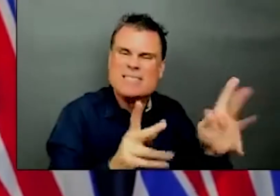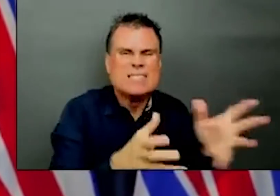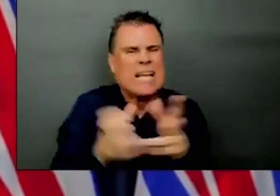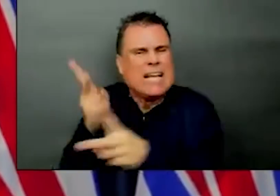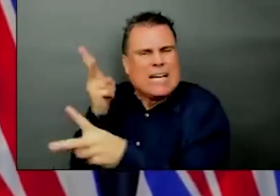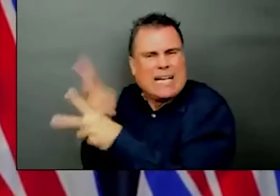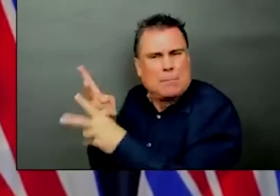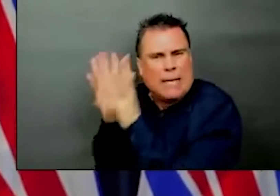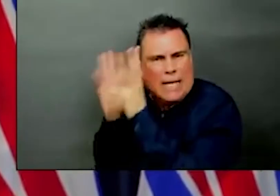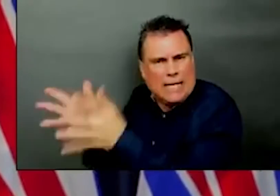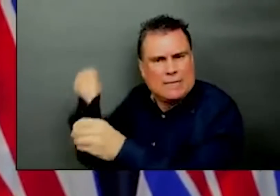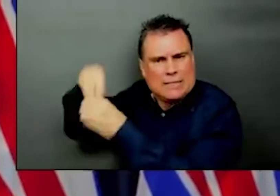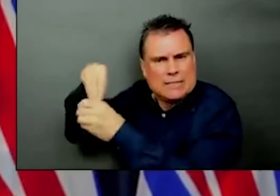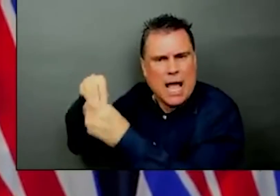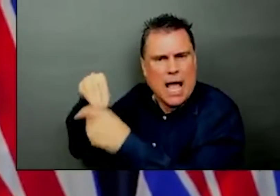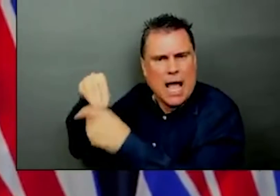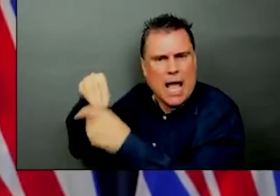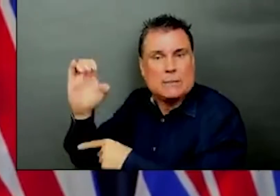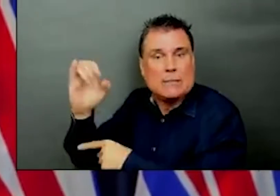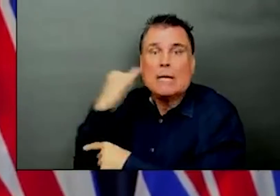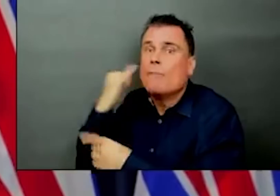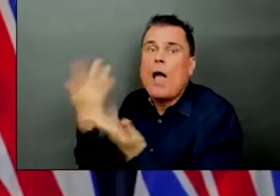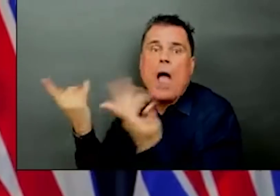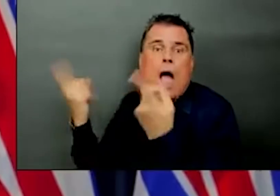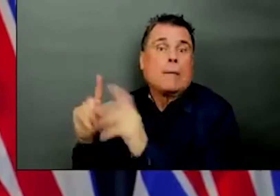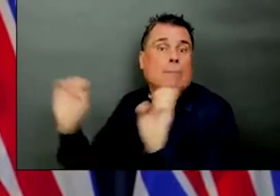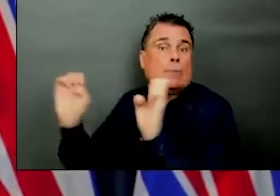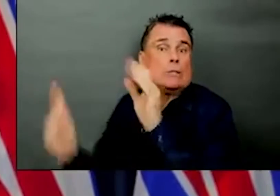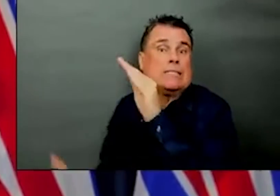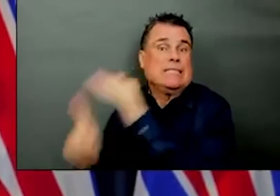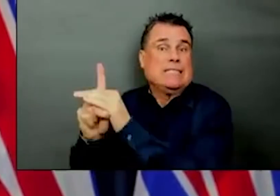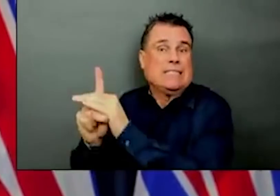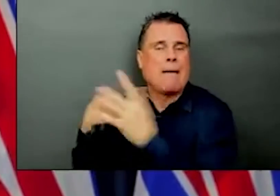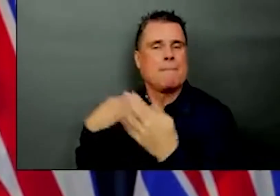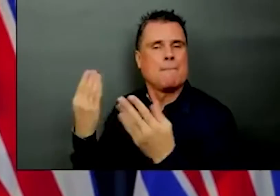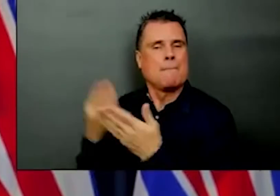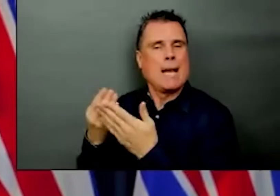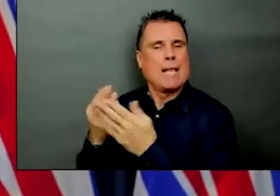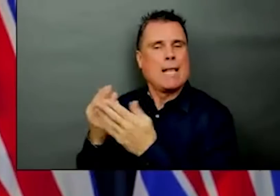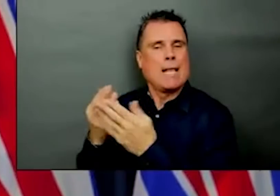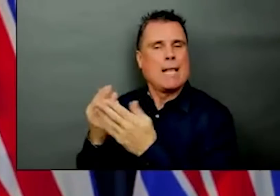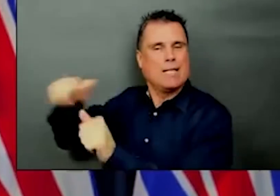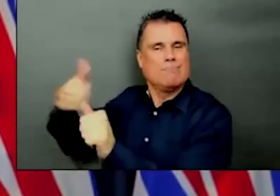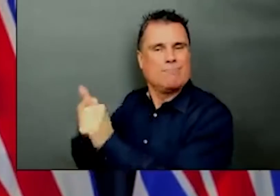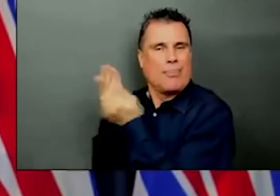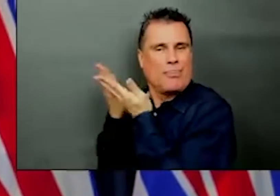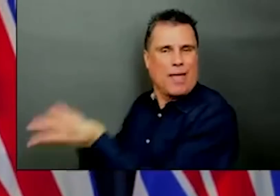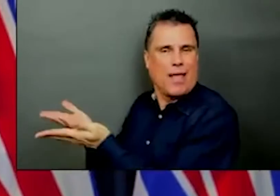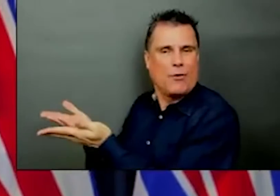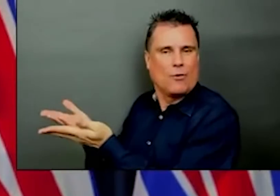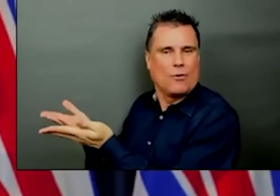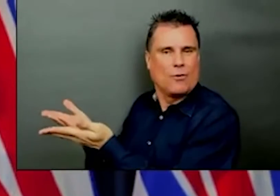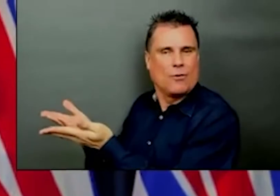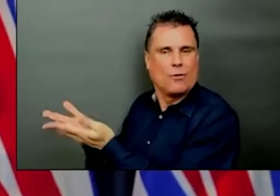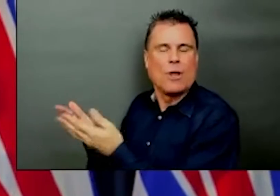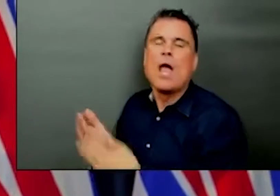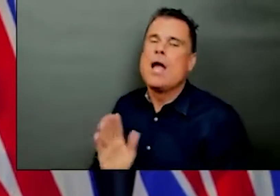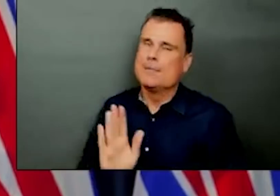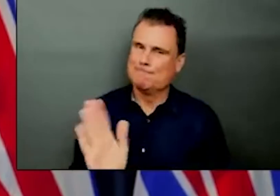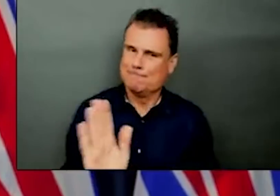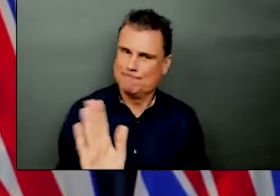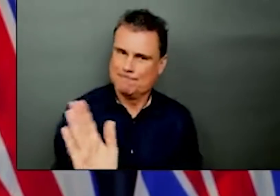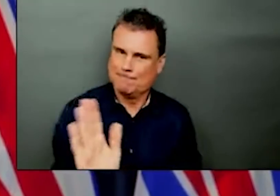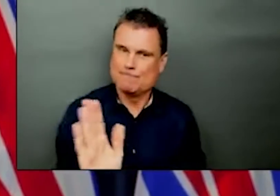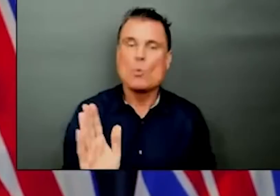We were clear with British Columbians prior to the last election that, one, the dumpster fire